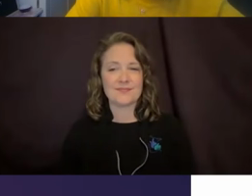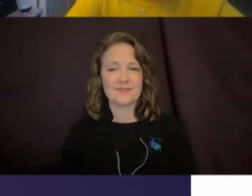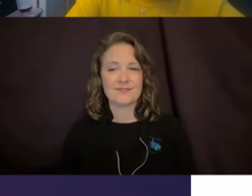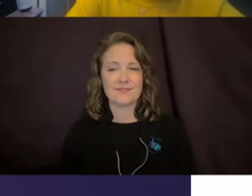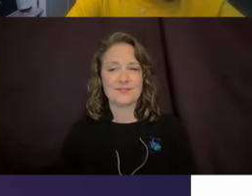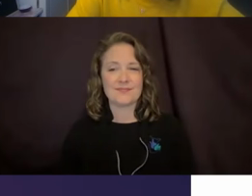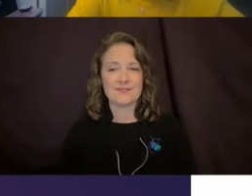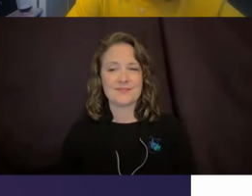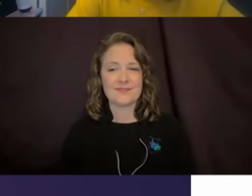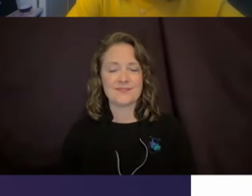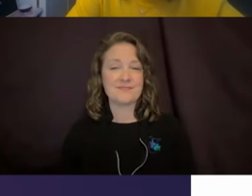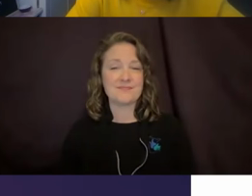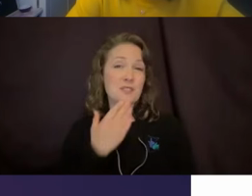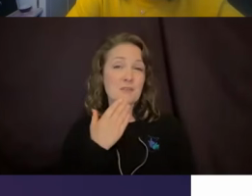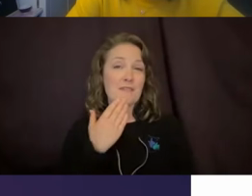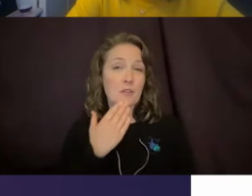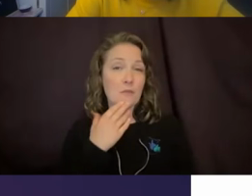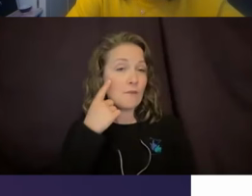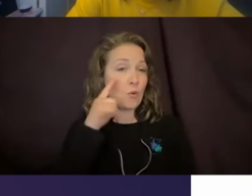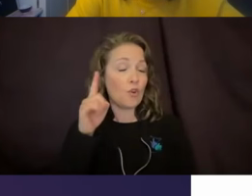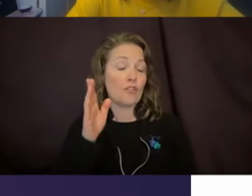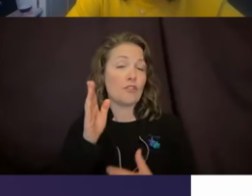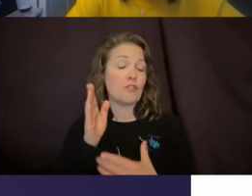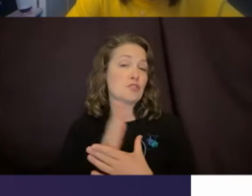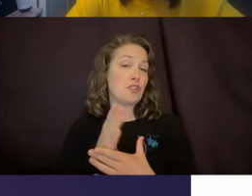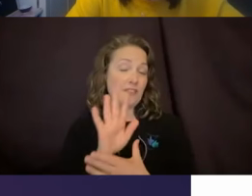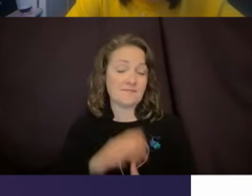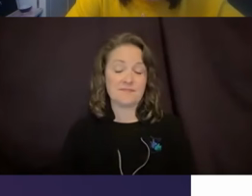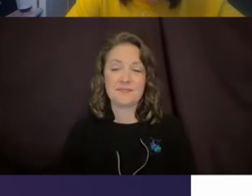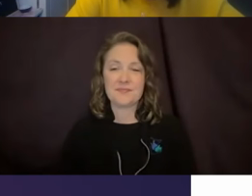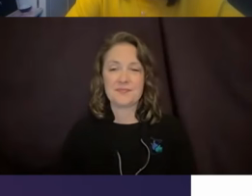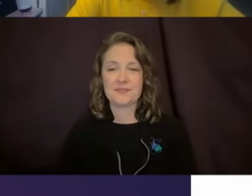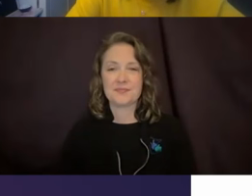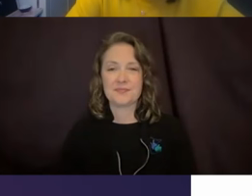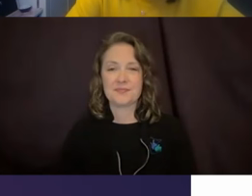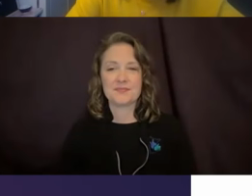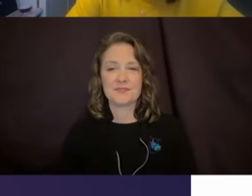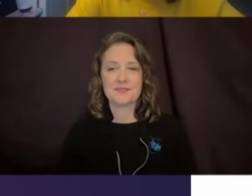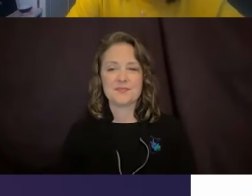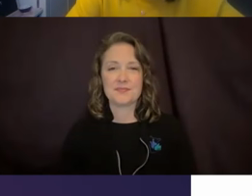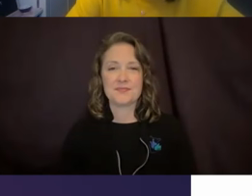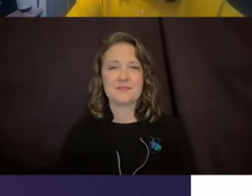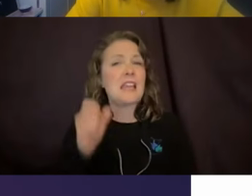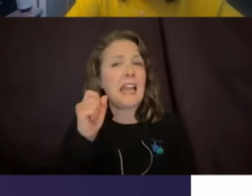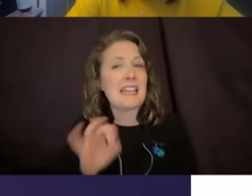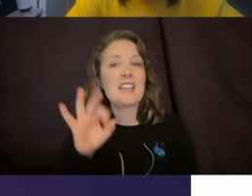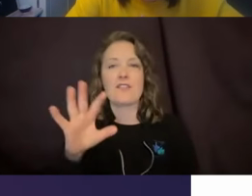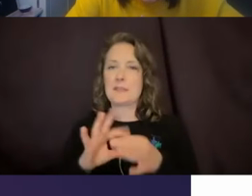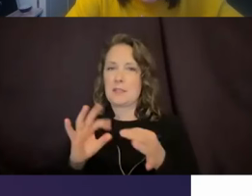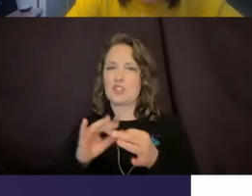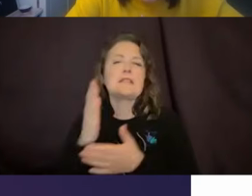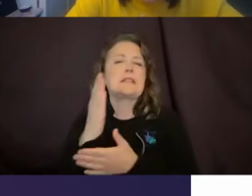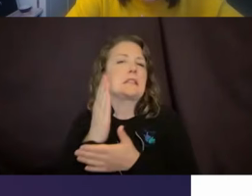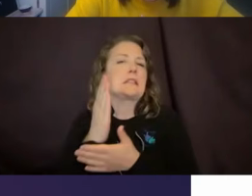um, being able to share. And if you're not seeing some of these messages, some of them